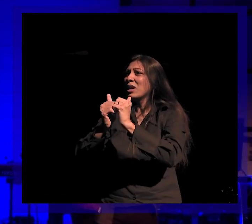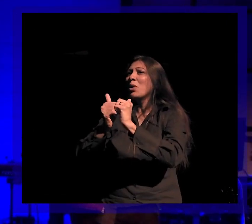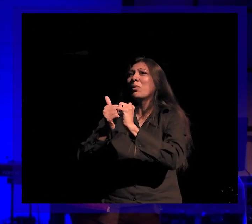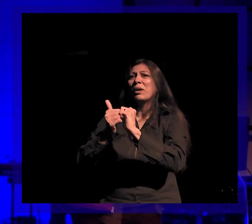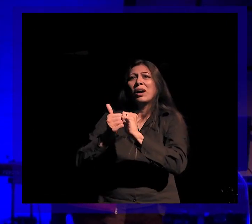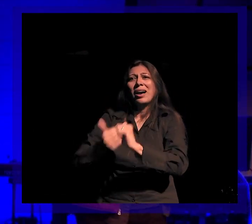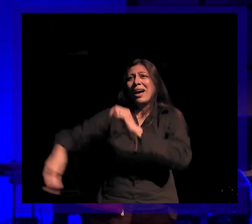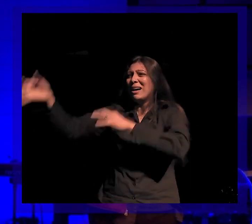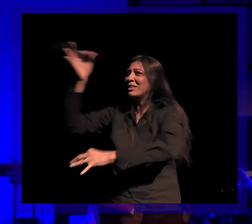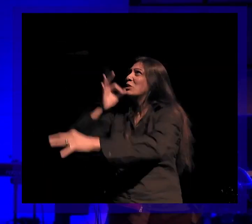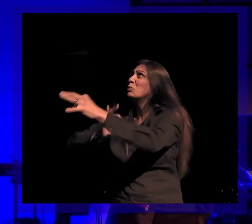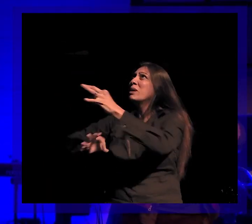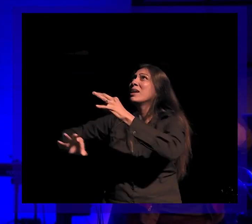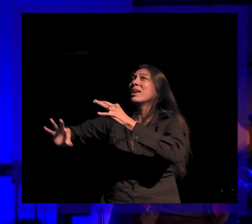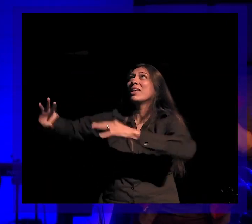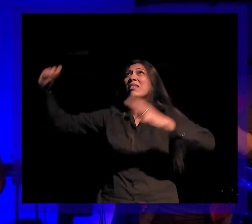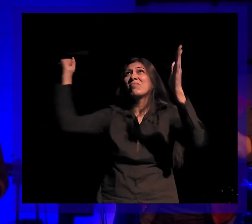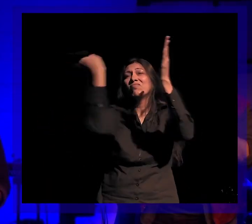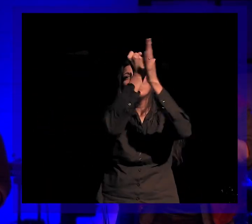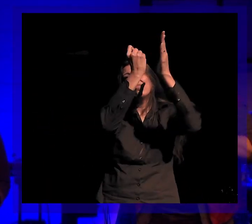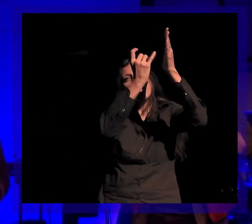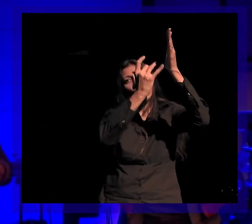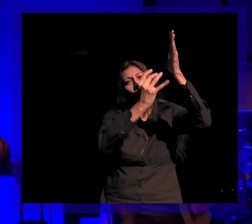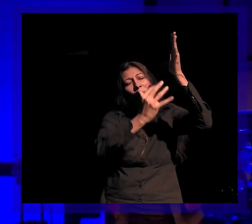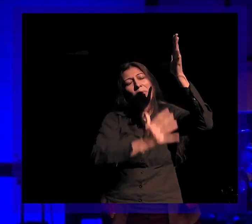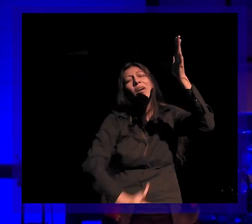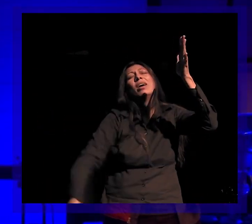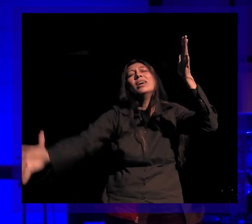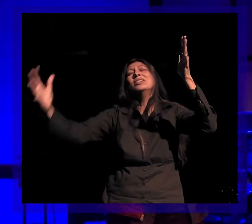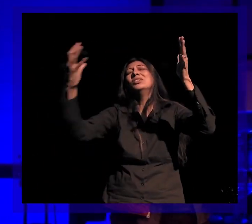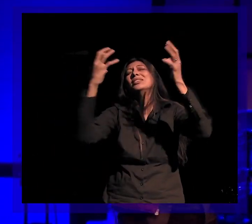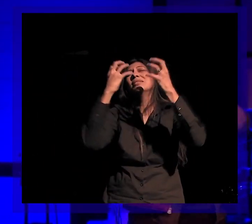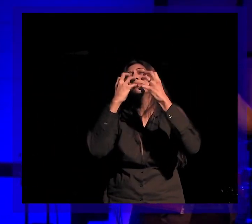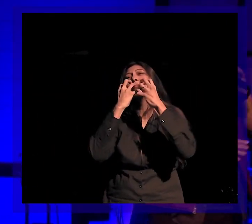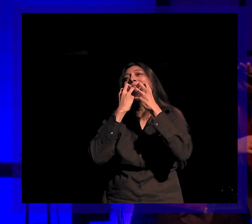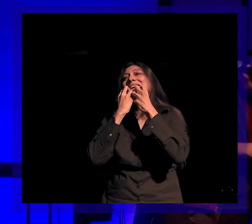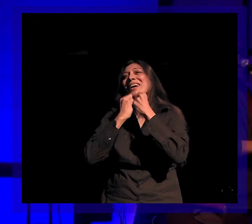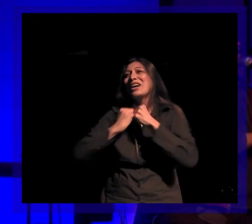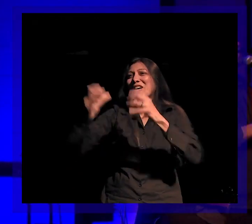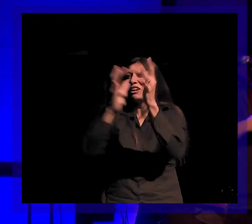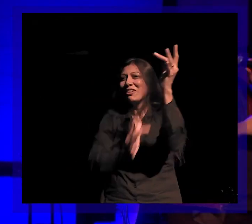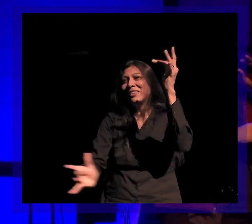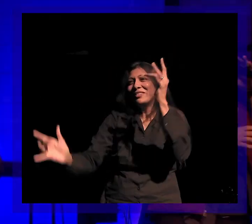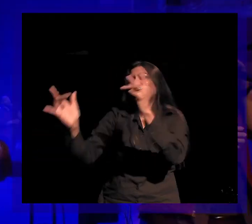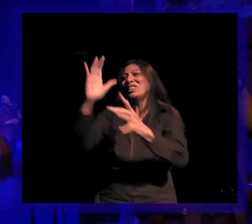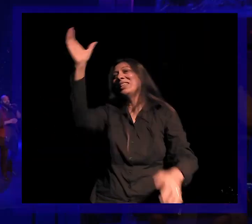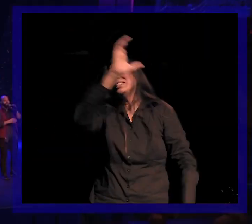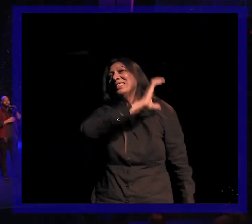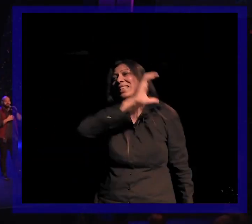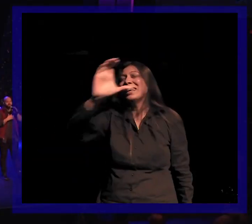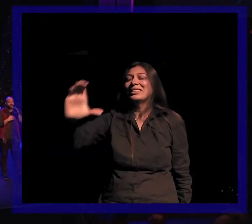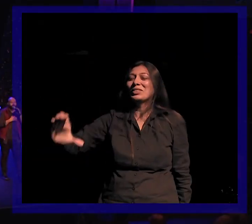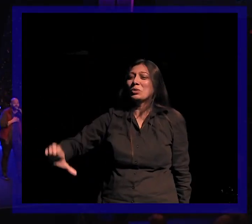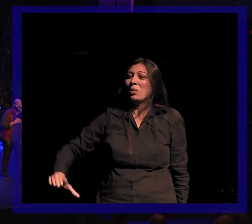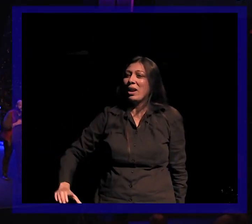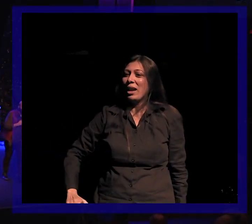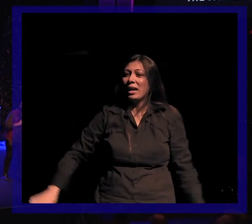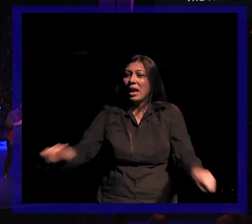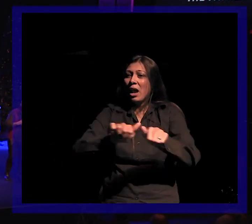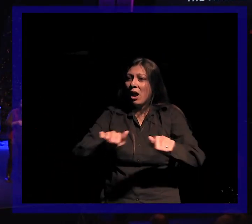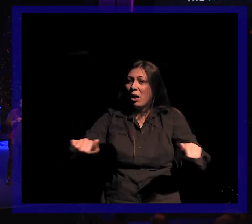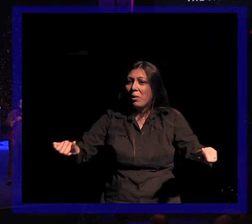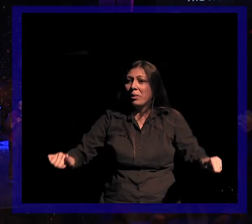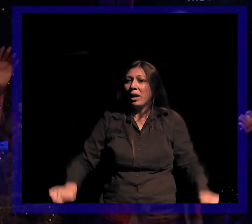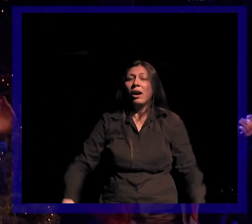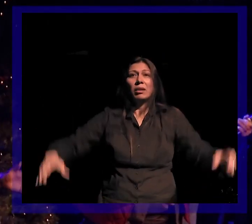Forgiveness was bought with the precious blood of Jesus